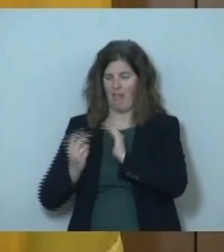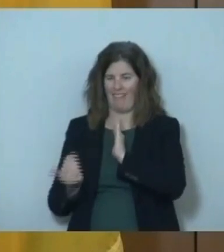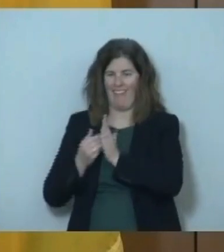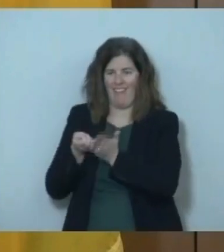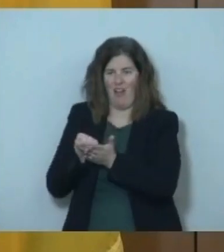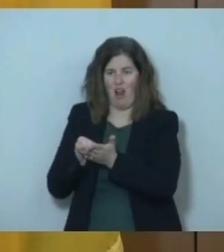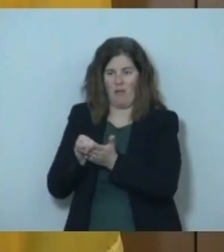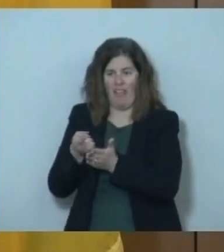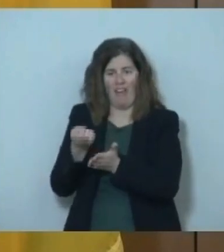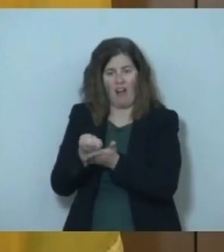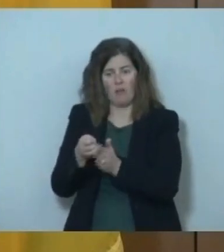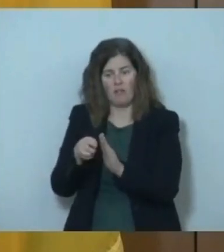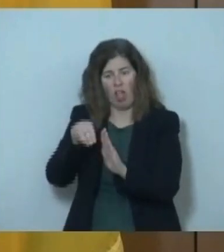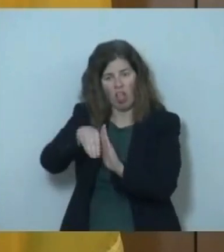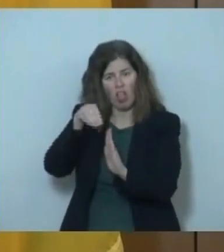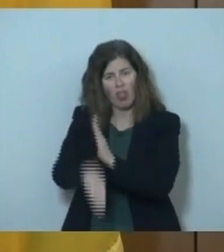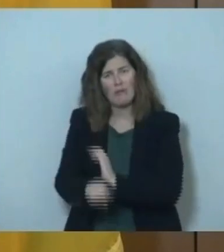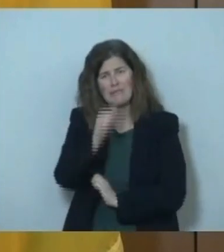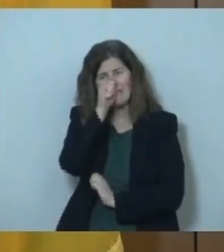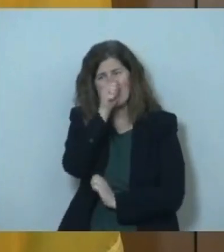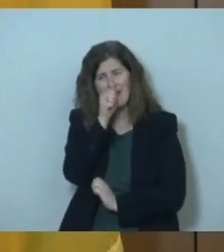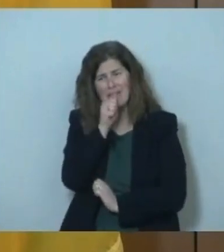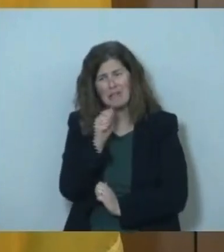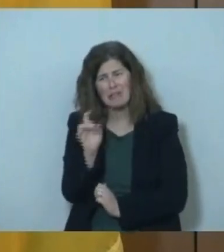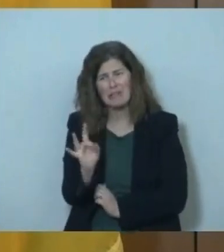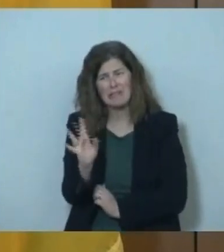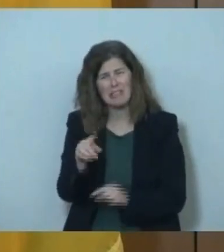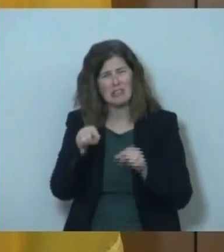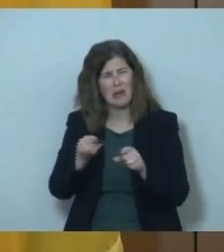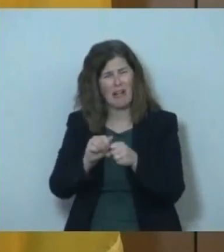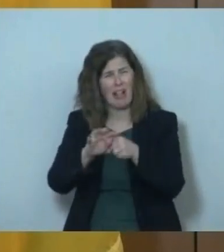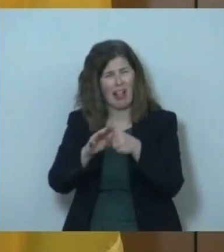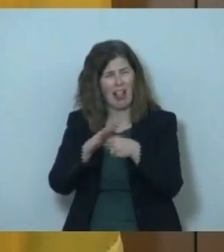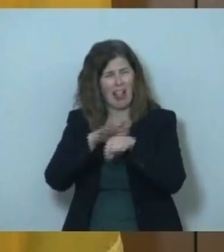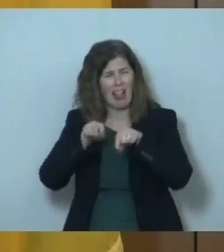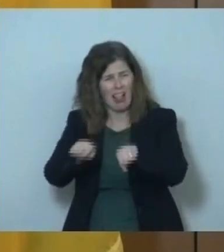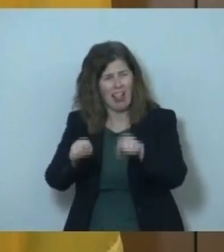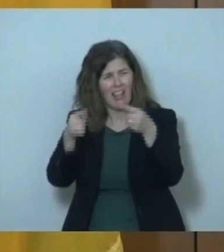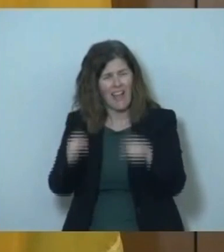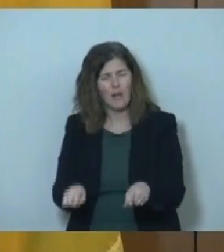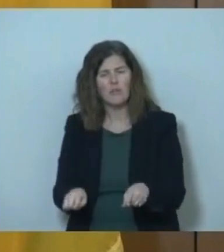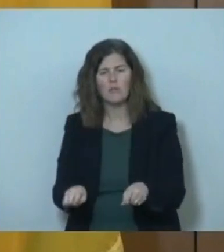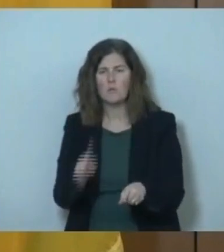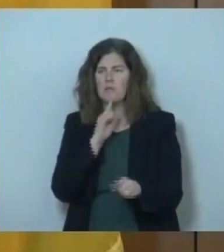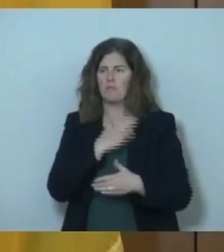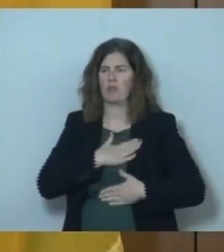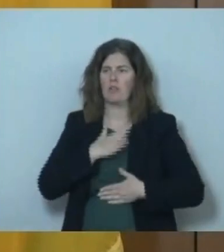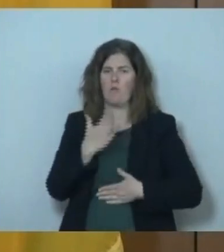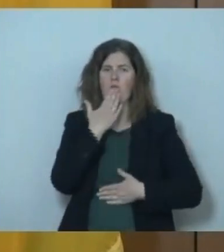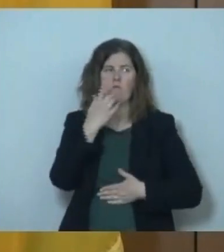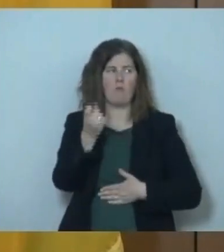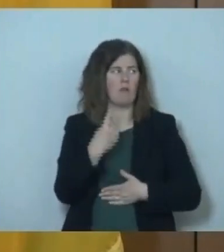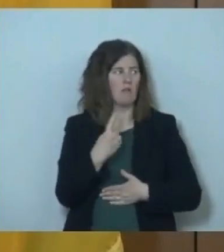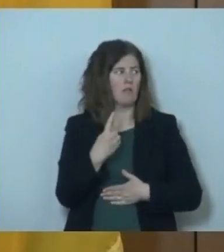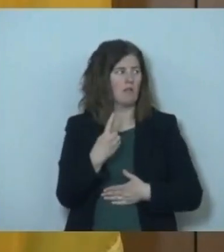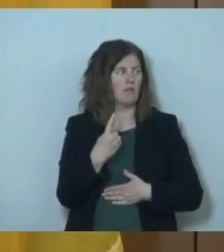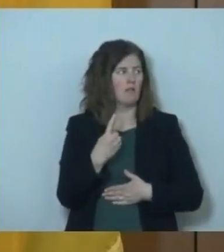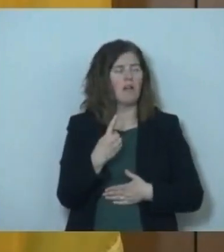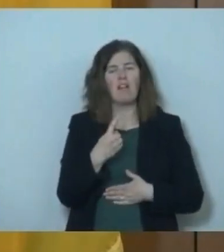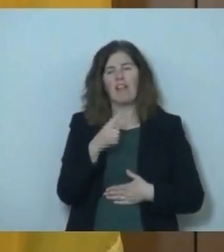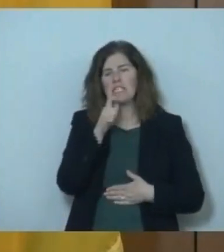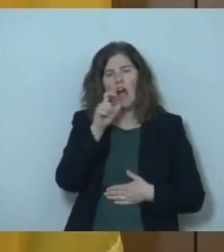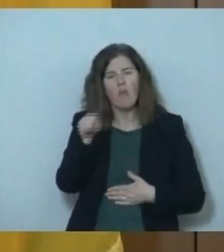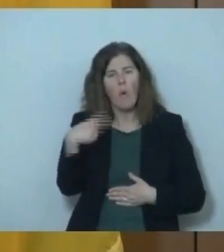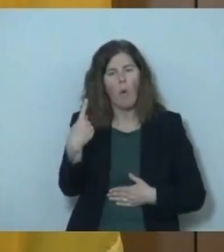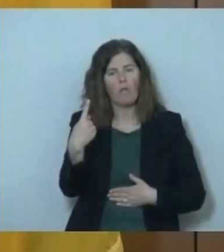economy that has suffered dramatically during this public health crisis. So I really appreciate that question, and that should not be the